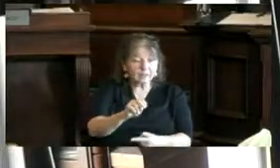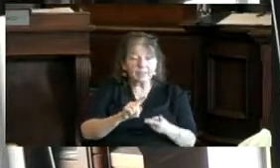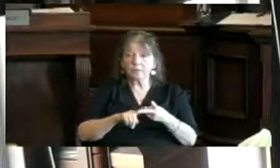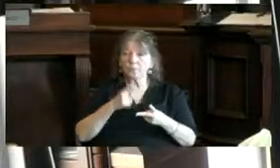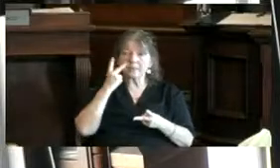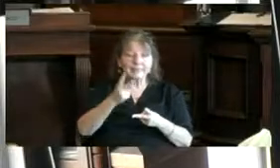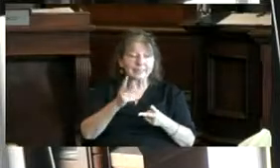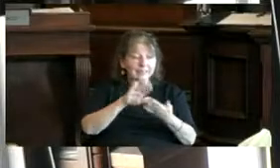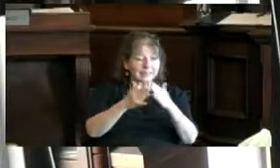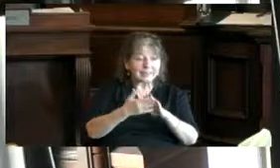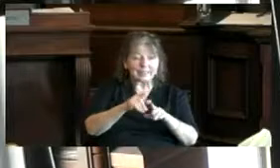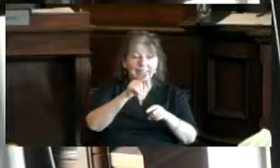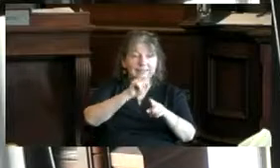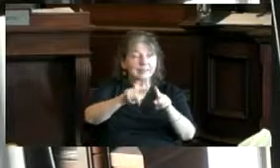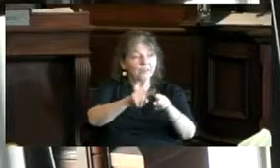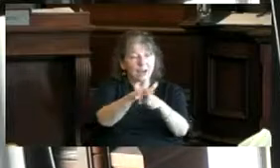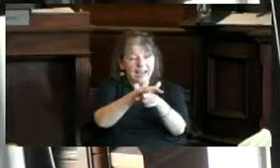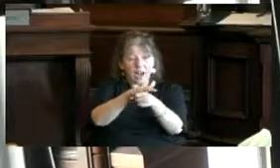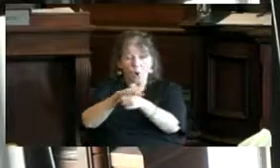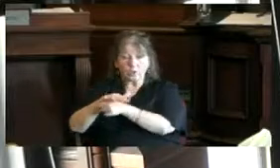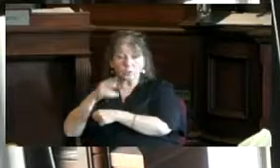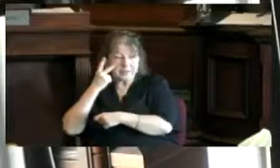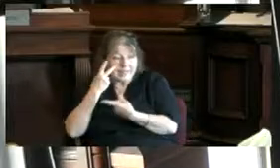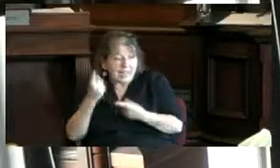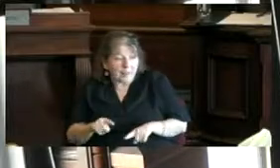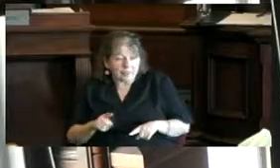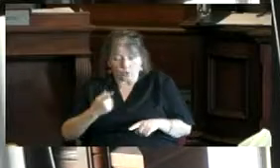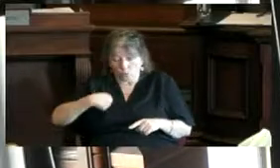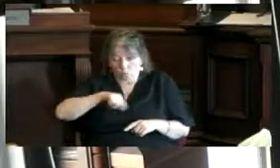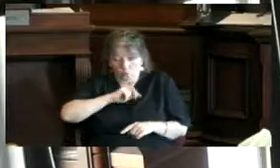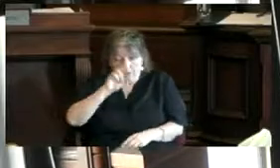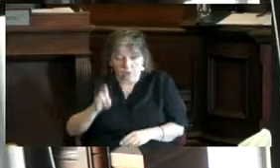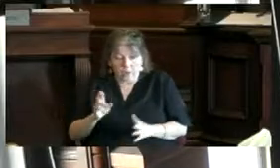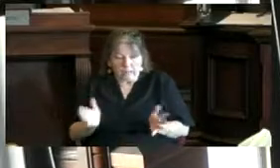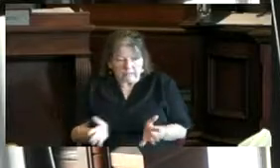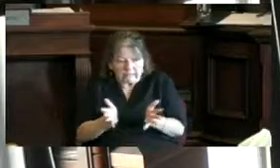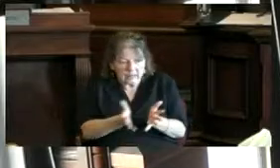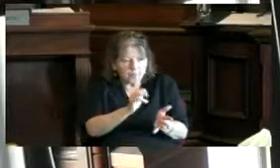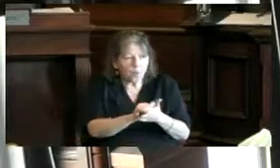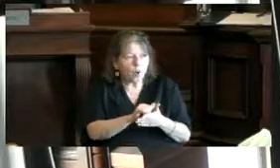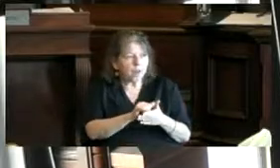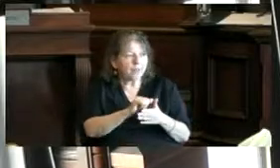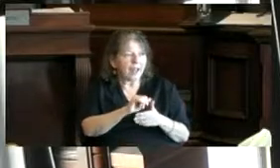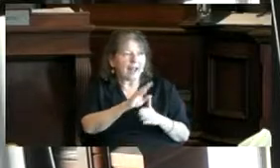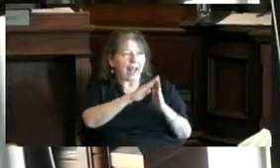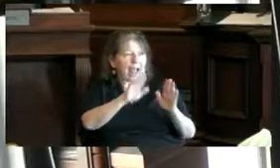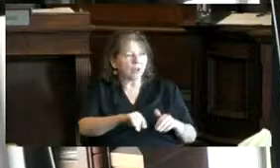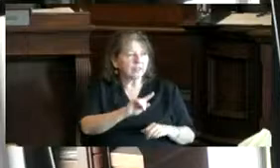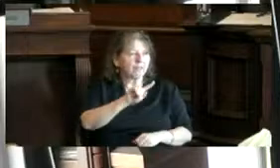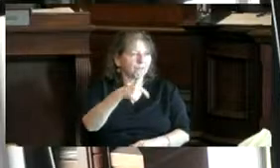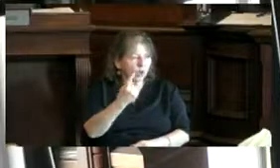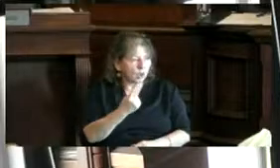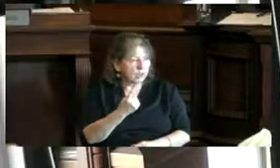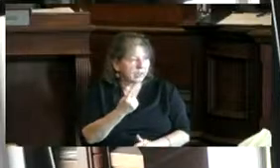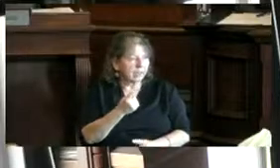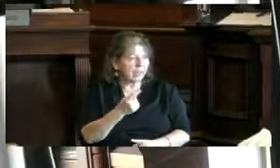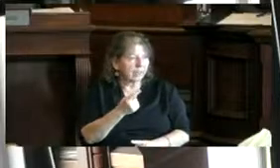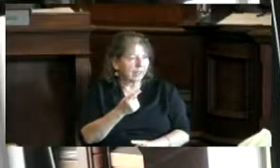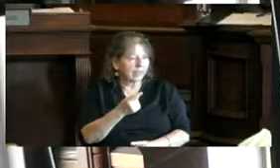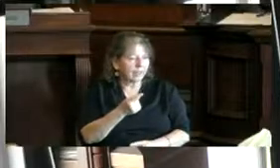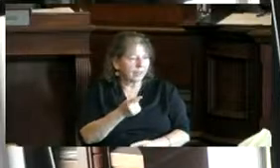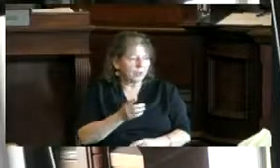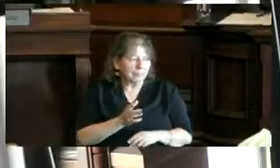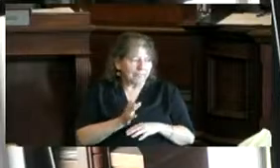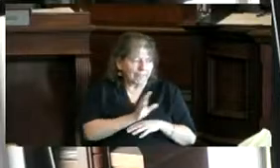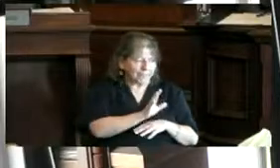city. So how can we, as a city, push to support that model with the limited resources that we have by relying